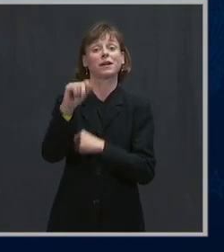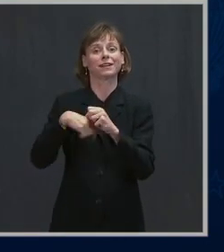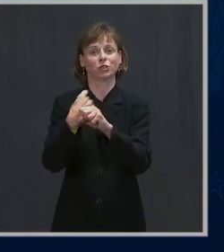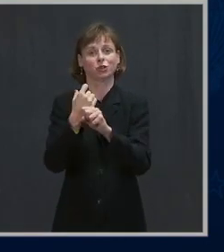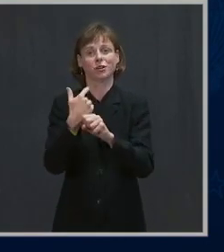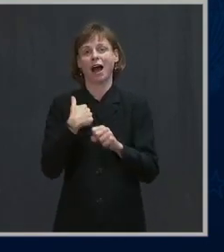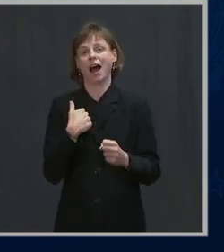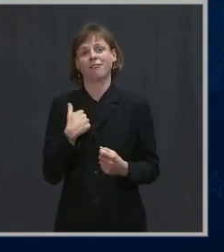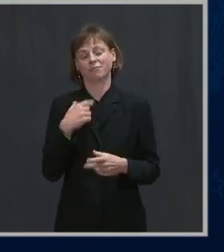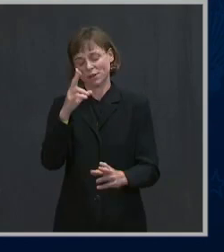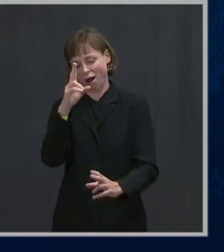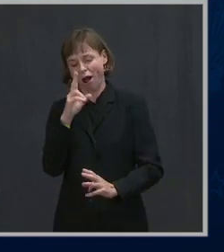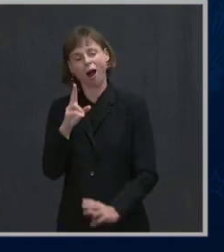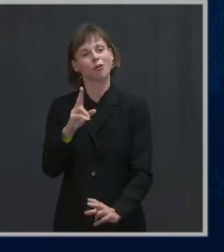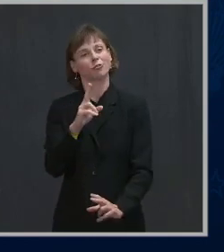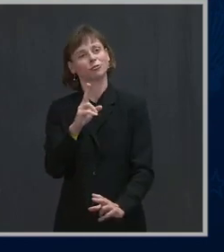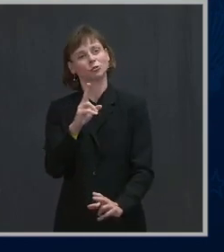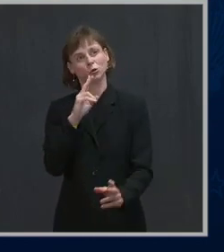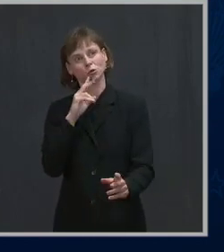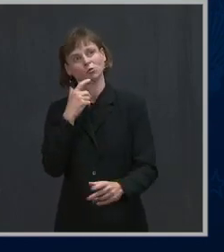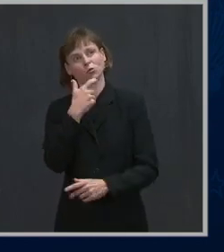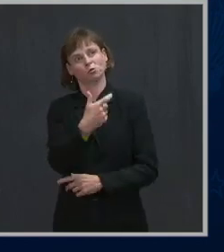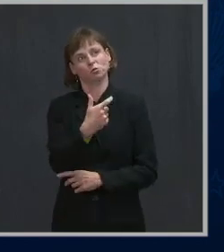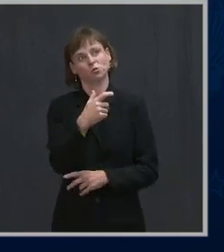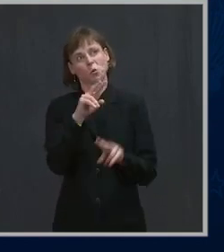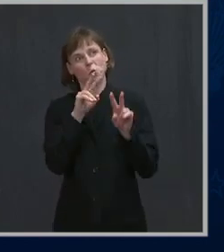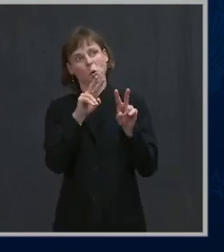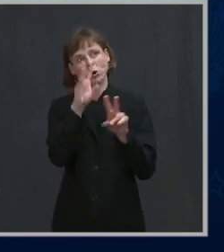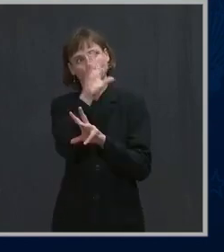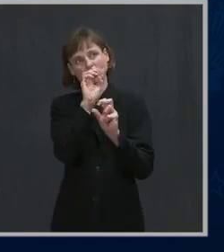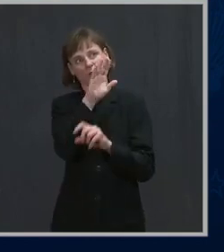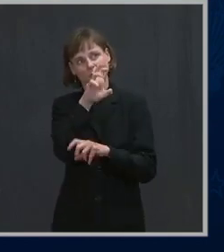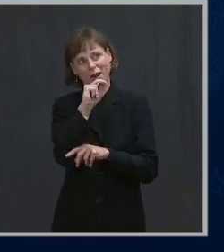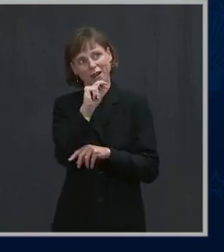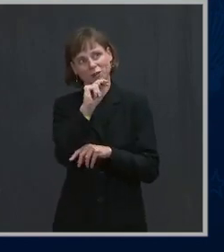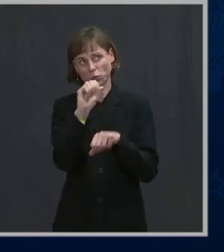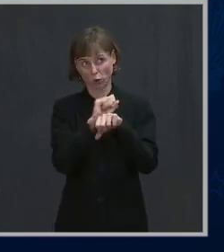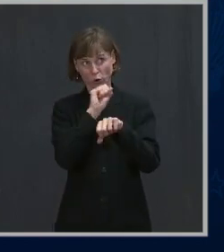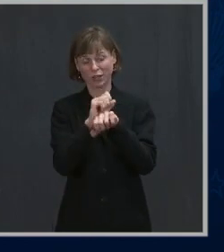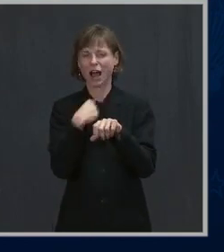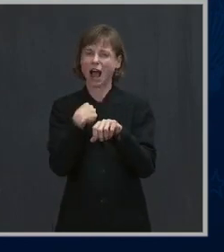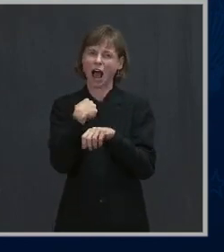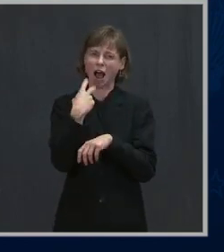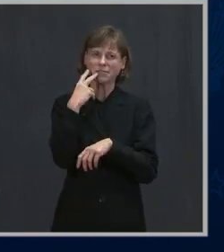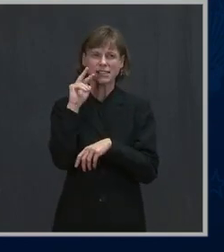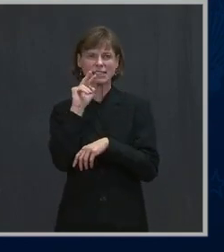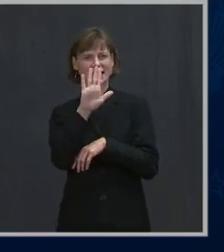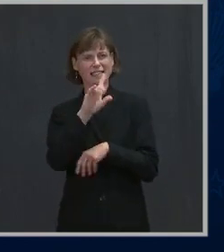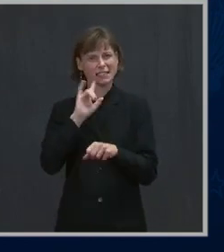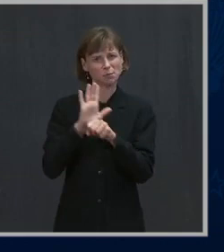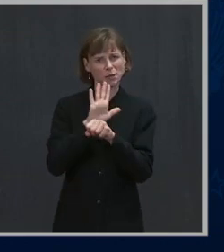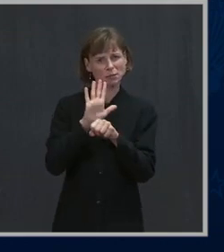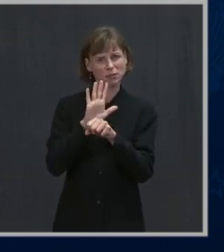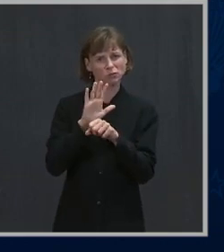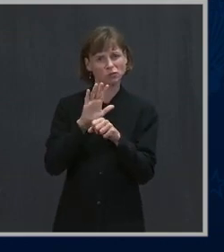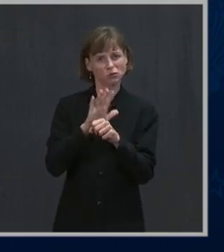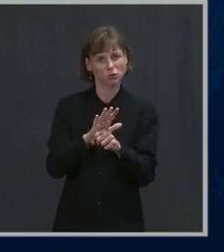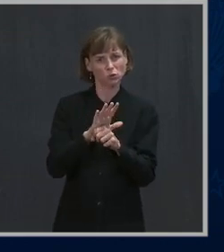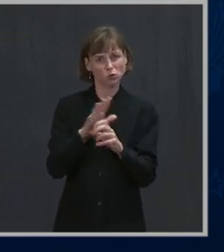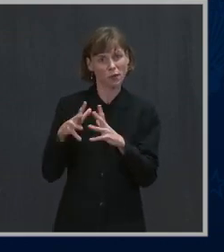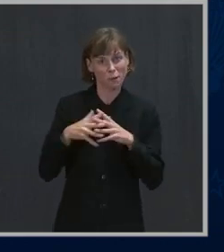watching president biden at work i've seen his commitment to the american people his expertise in foreign